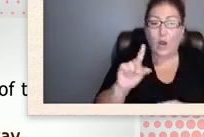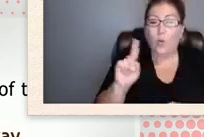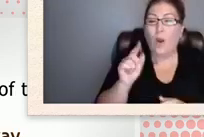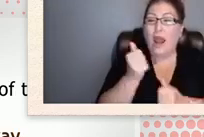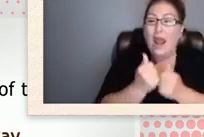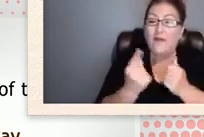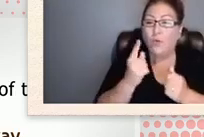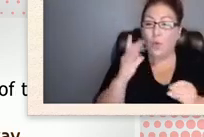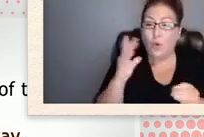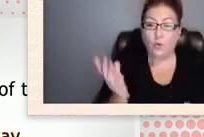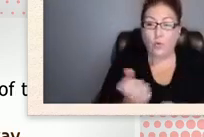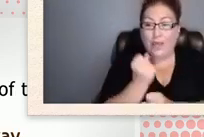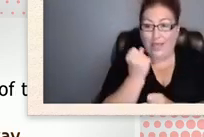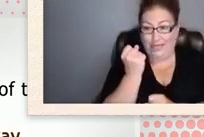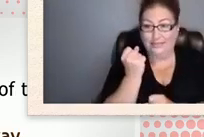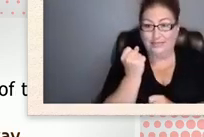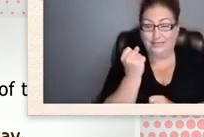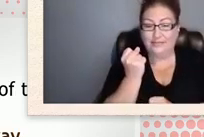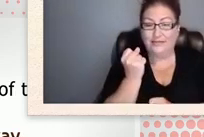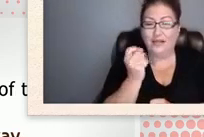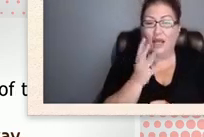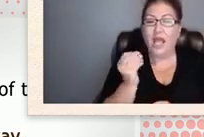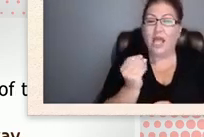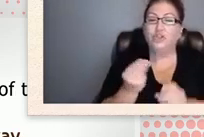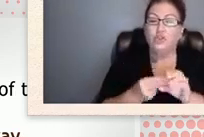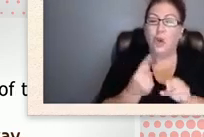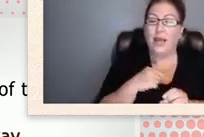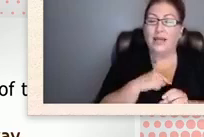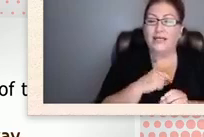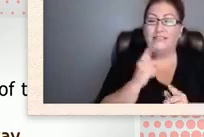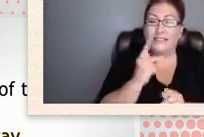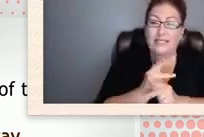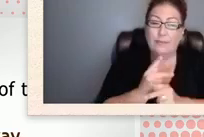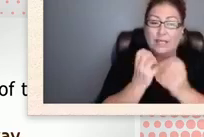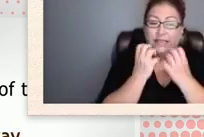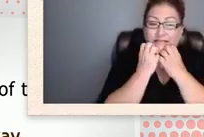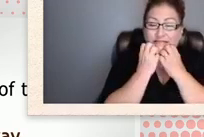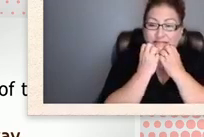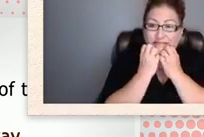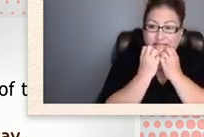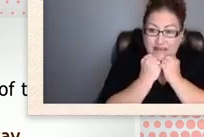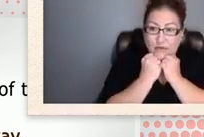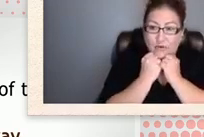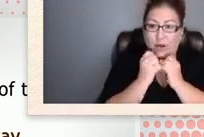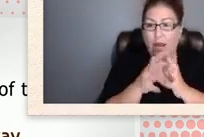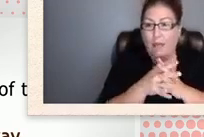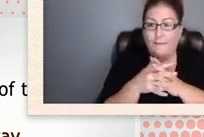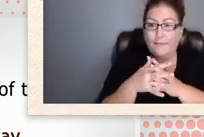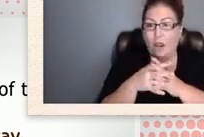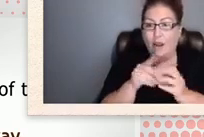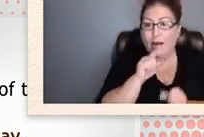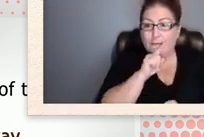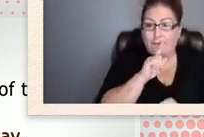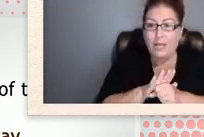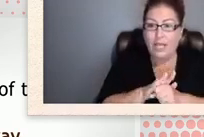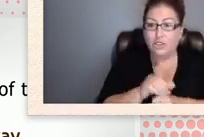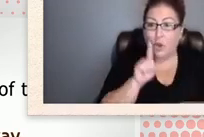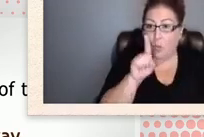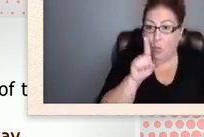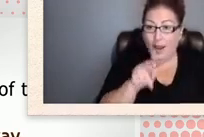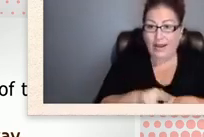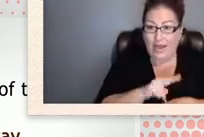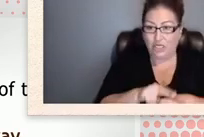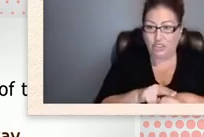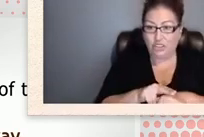wins, and join us in keeping the sacred American pledge: one nation,